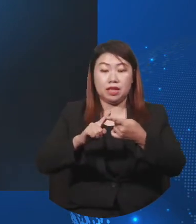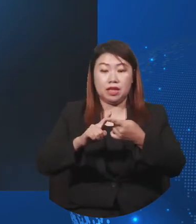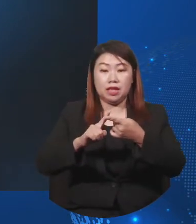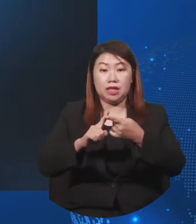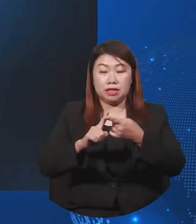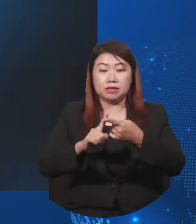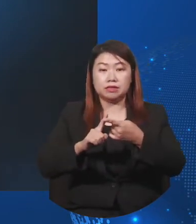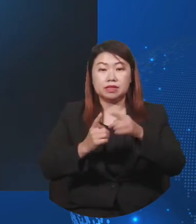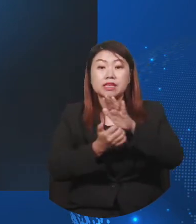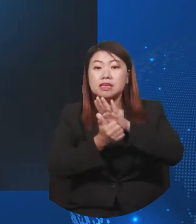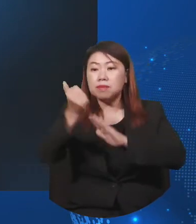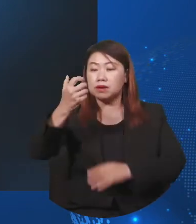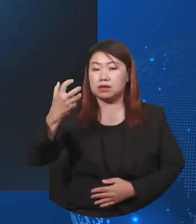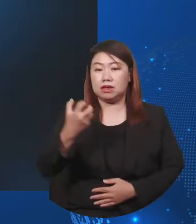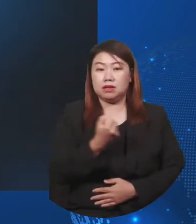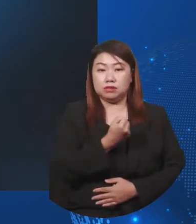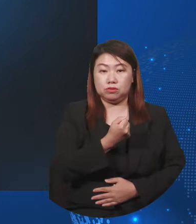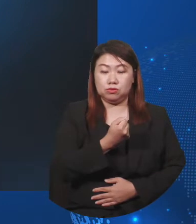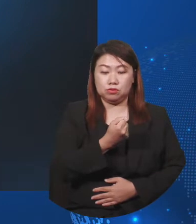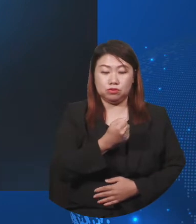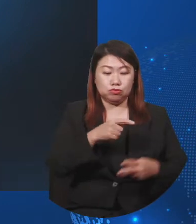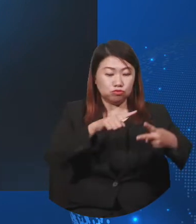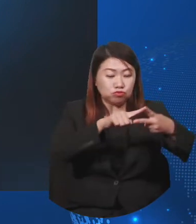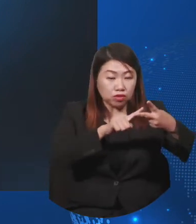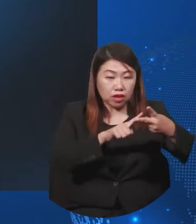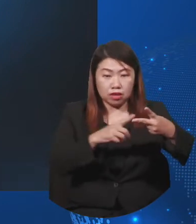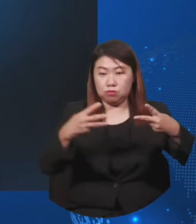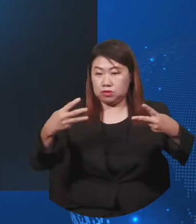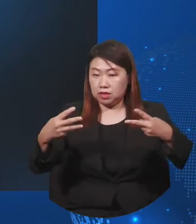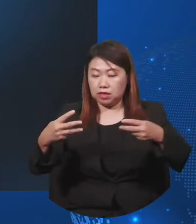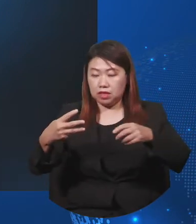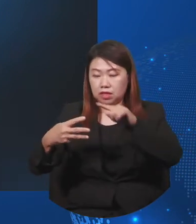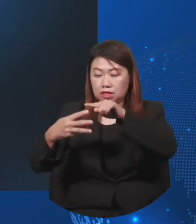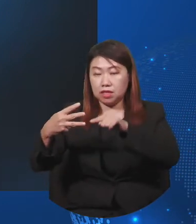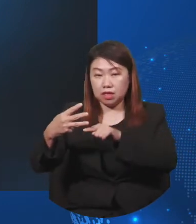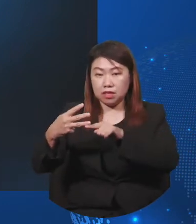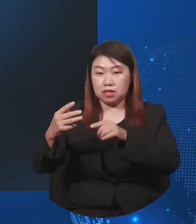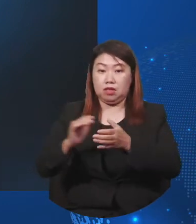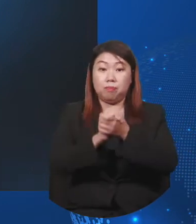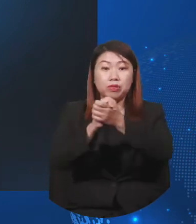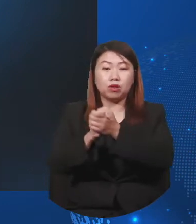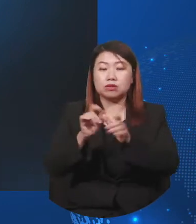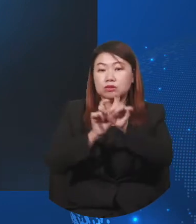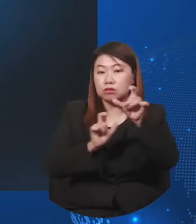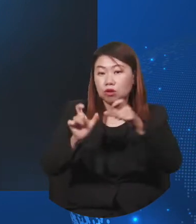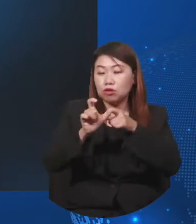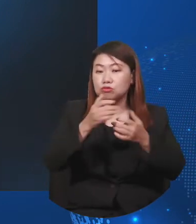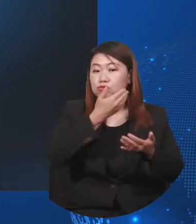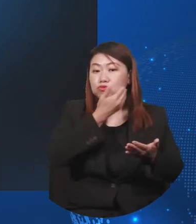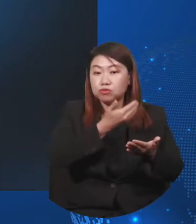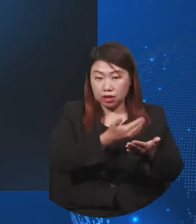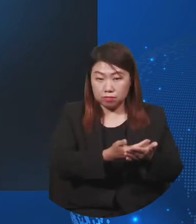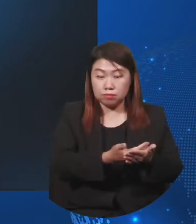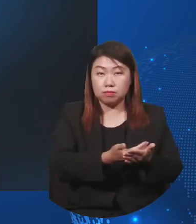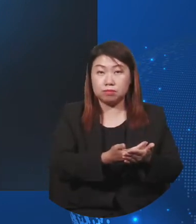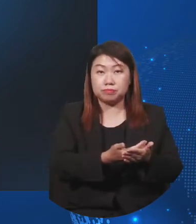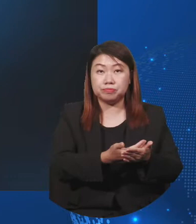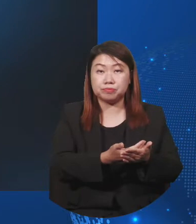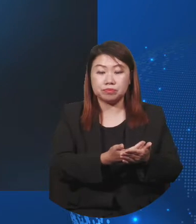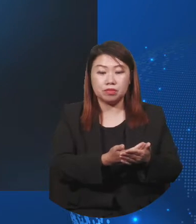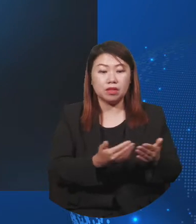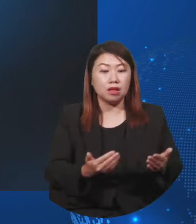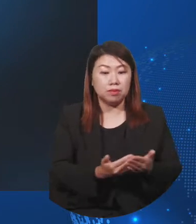South-South and triangular cooperation approach. Especially, it is building a bridge connecting developing countries and